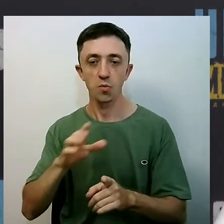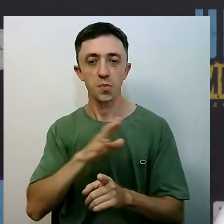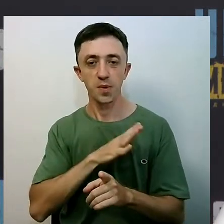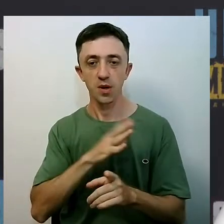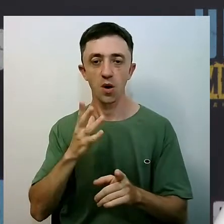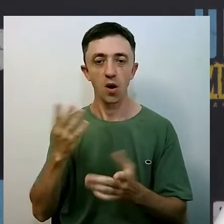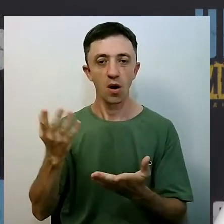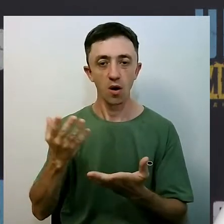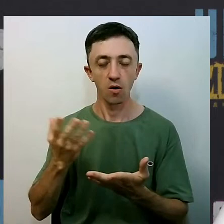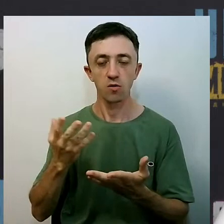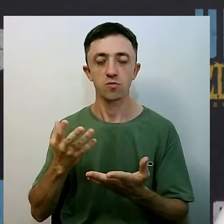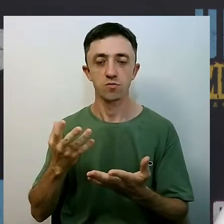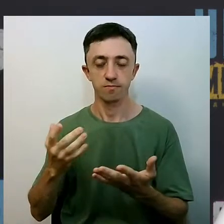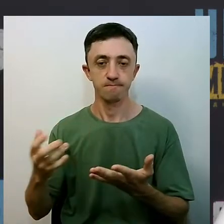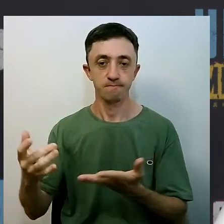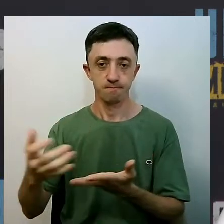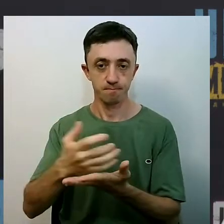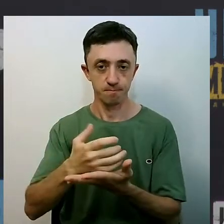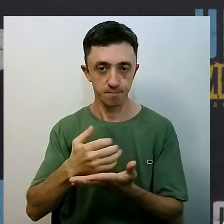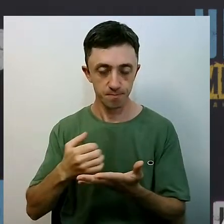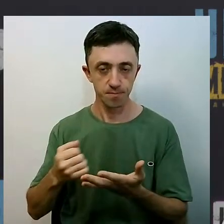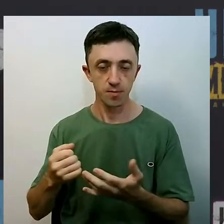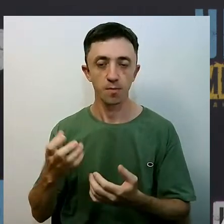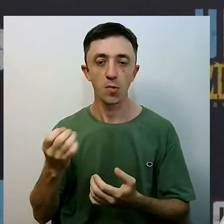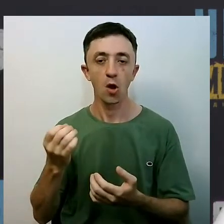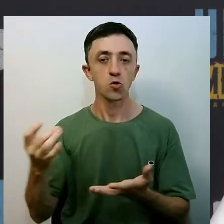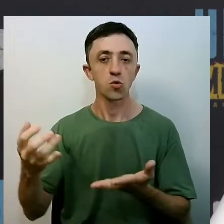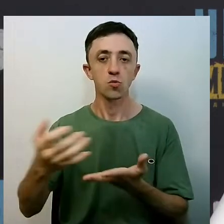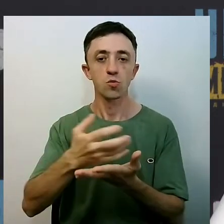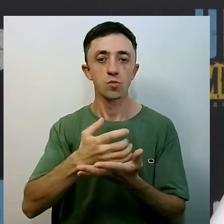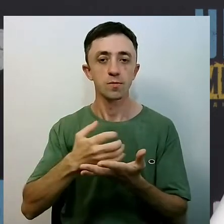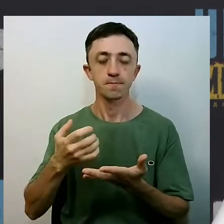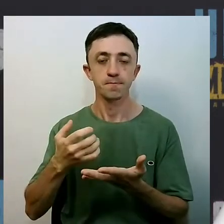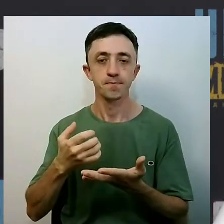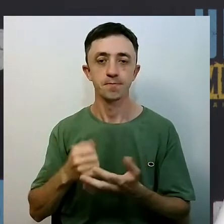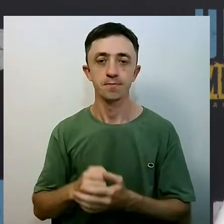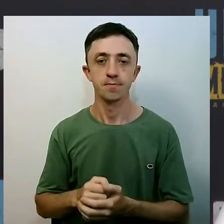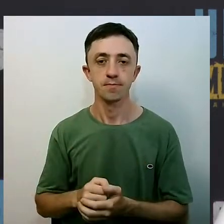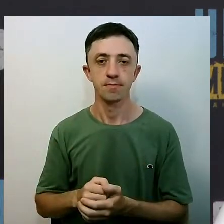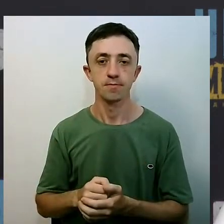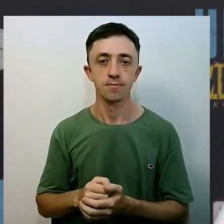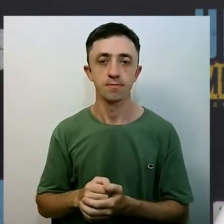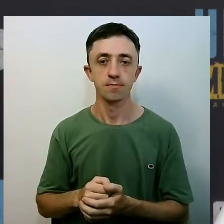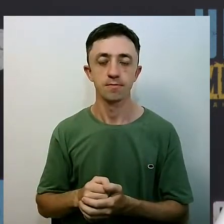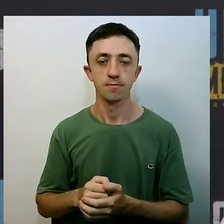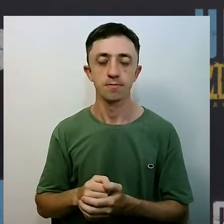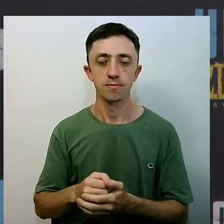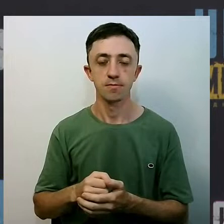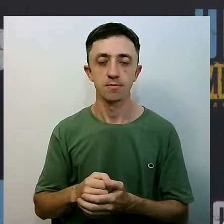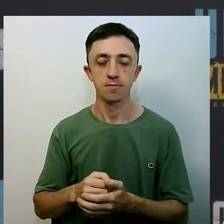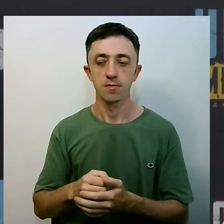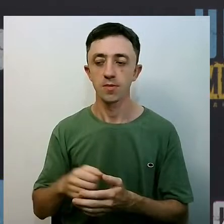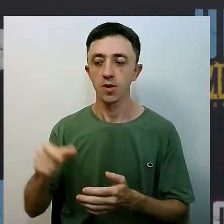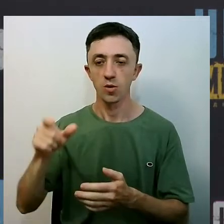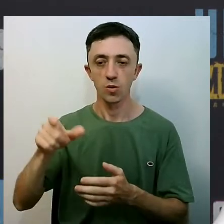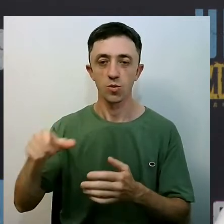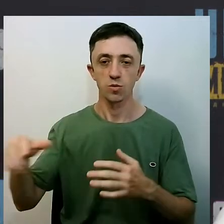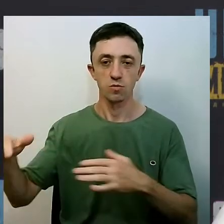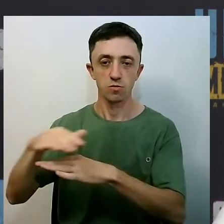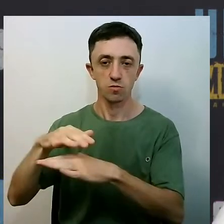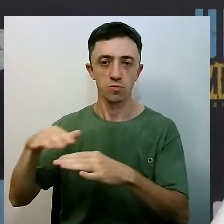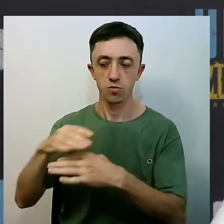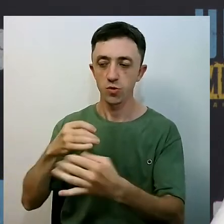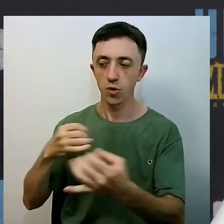collect data of the documents developed before, including different types of plans, detailed and territorial